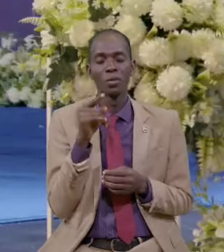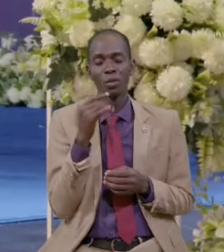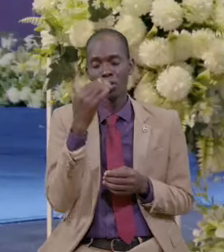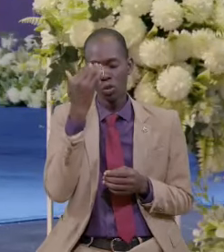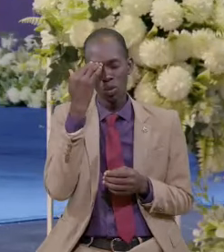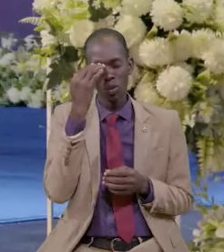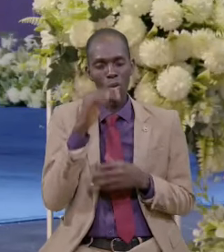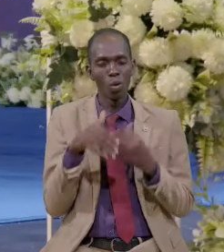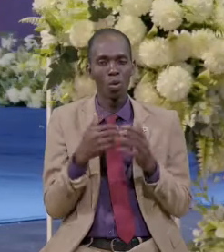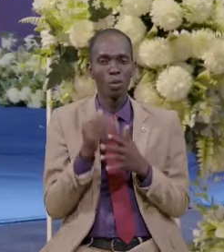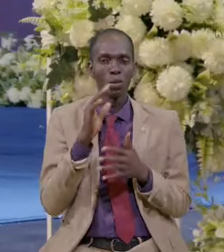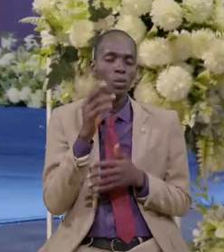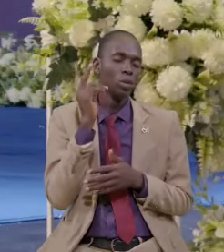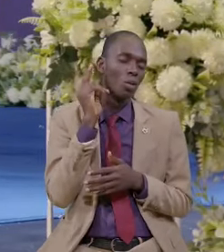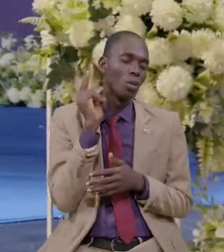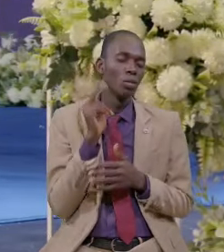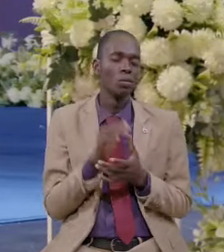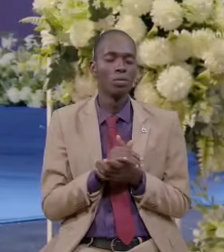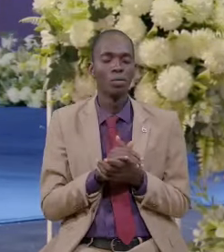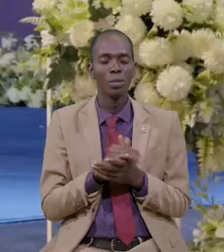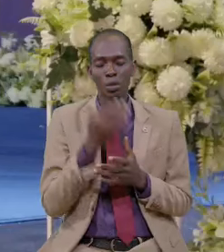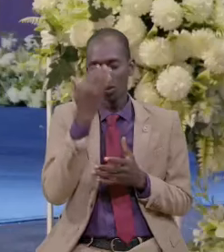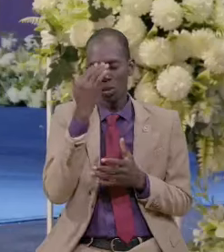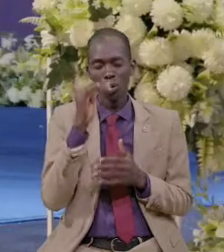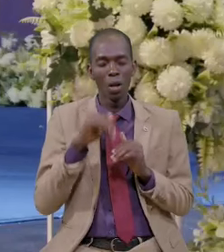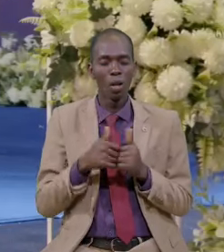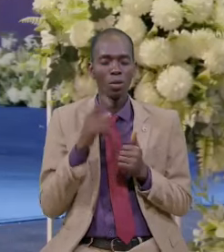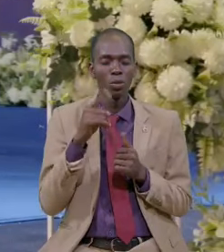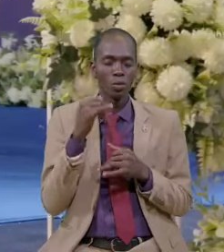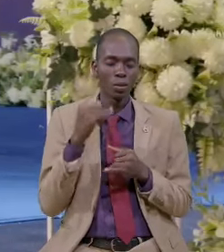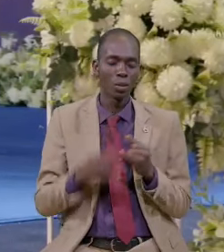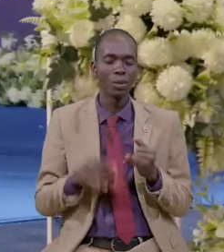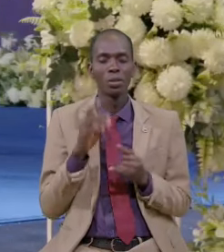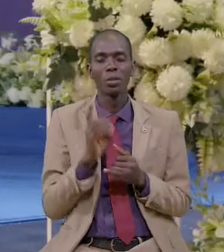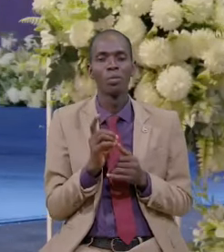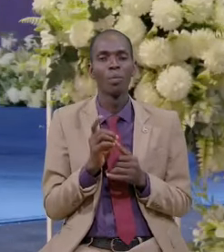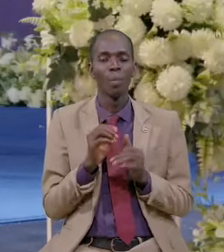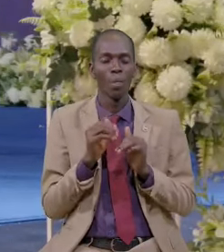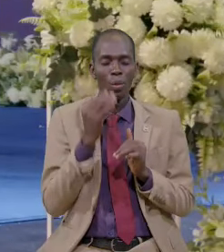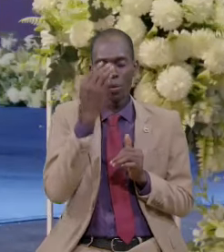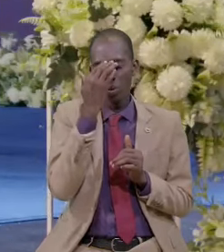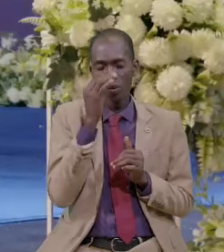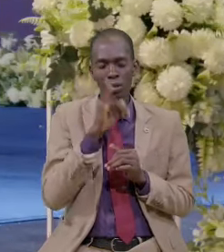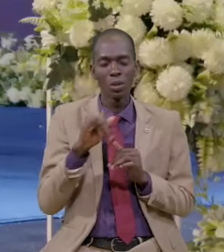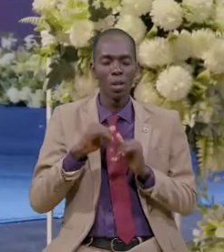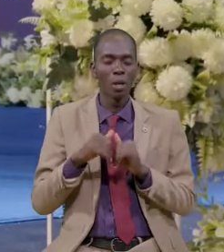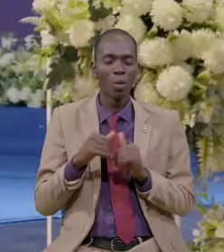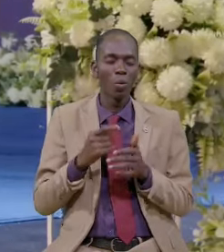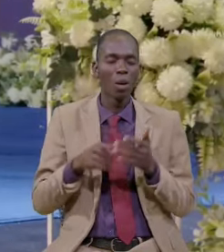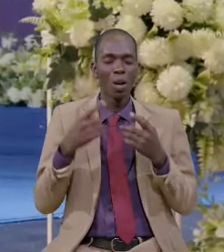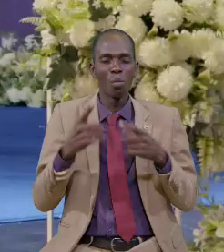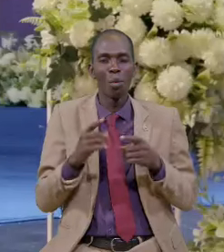history, knowing how you ended, knowing what happened